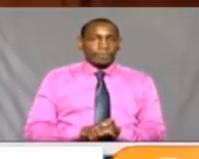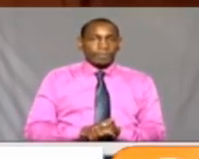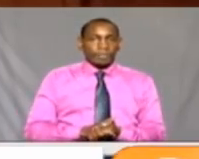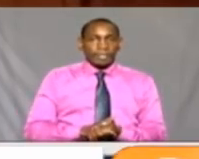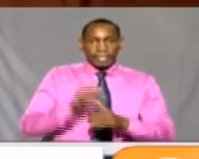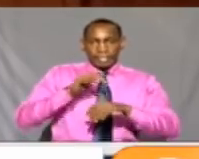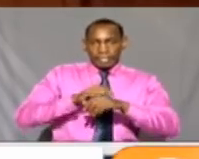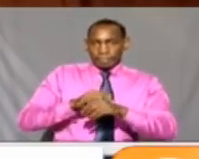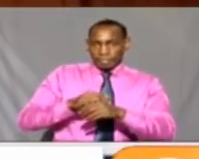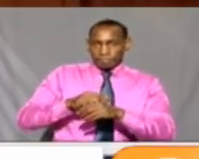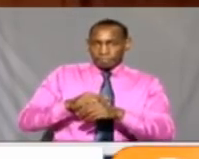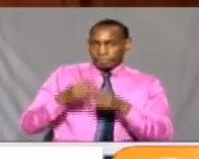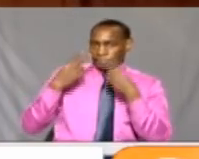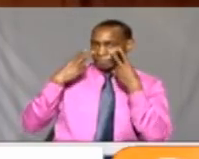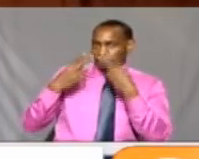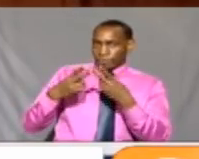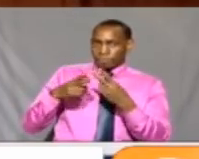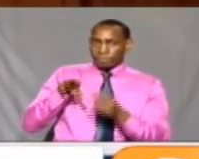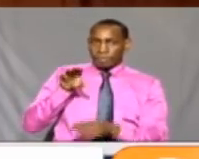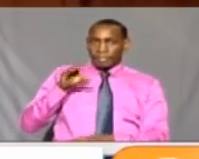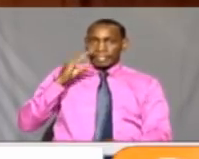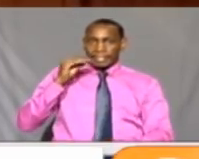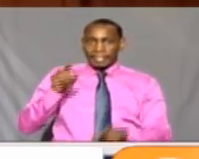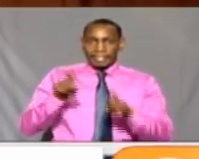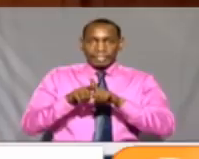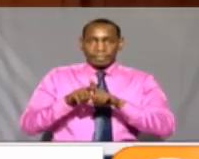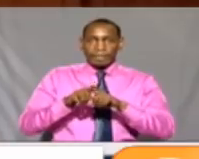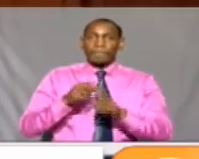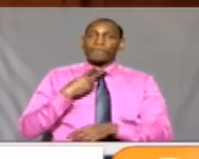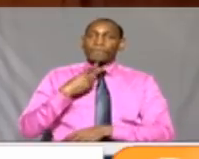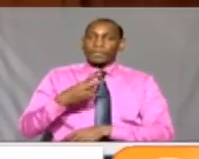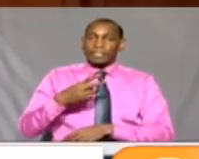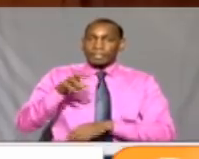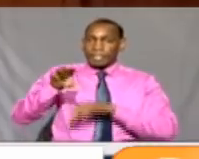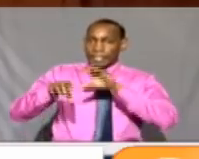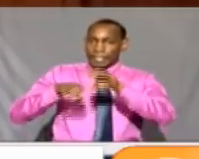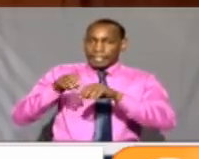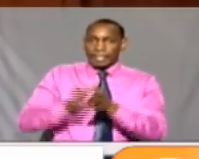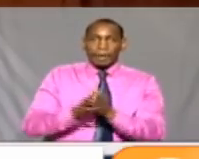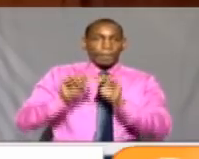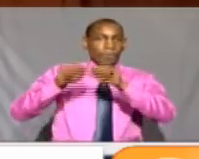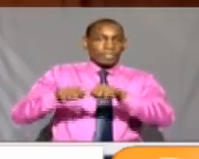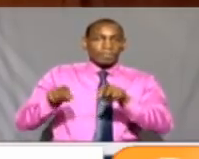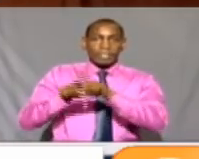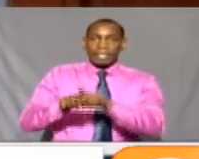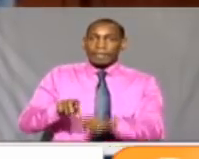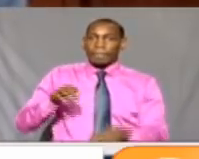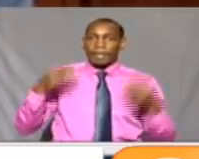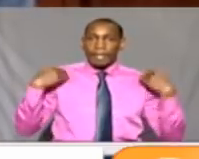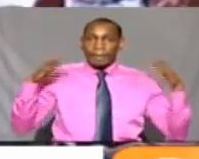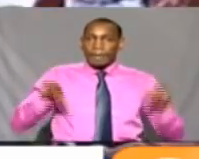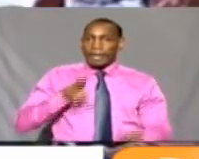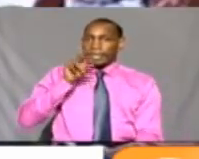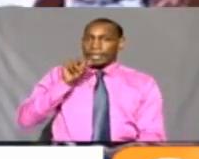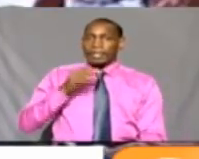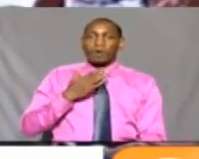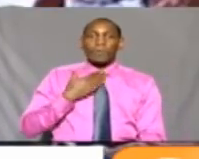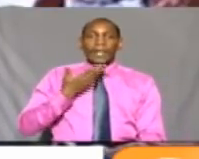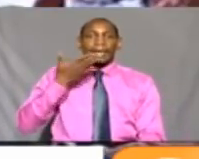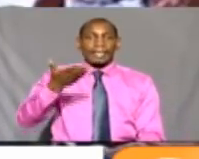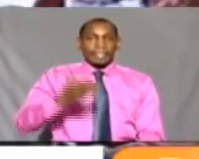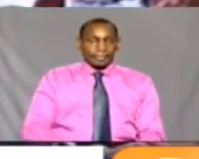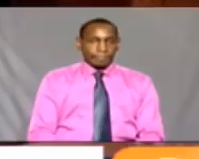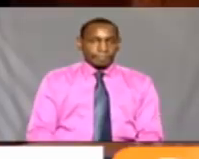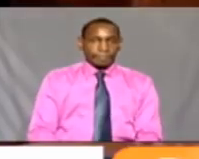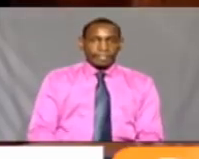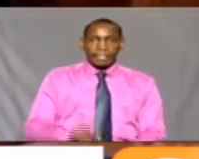a duck, looks like a duck, quacks like a duck, it is a duck. I beg to reply. When it walks